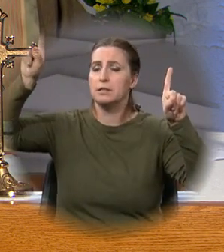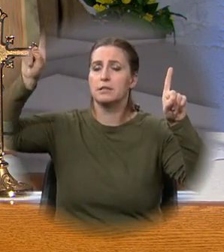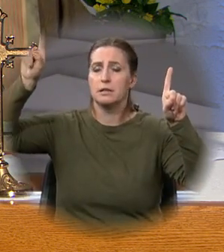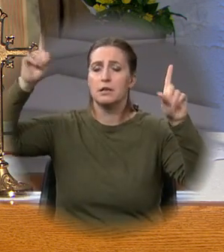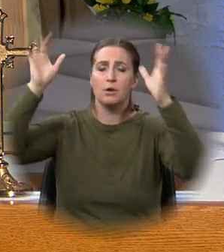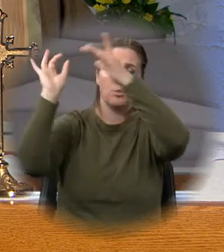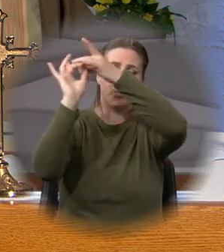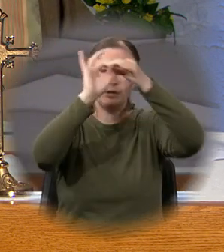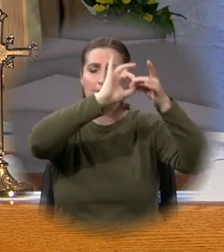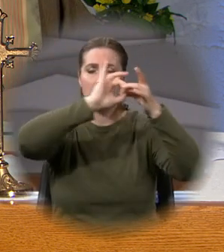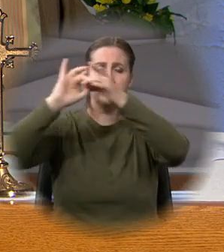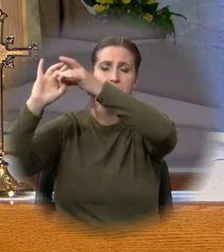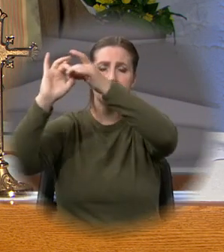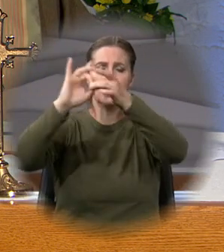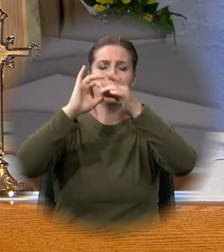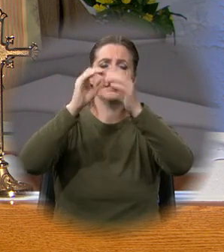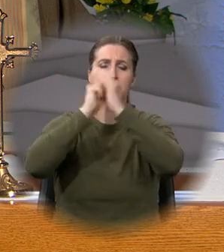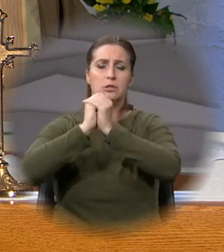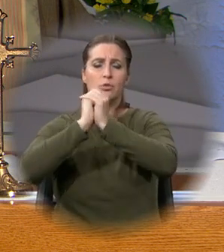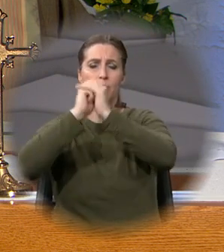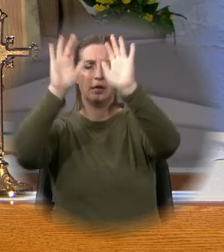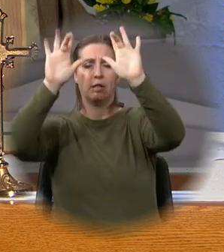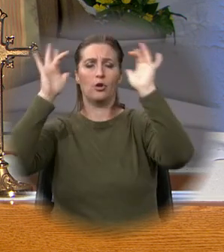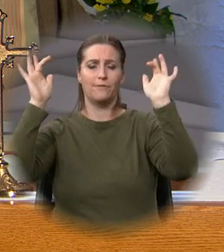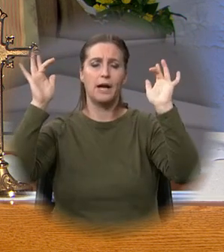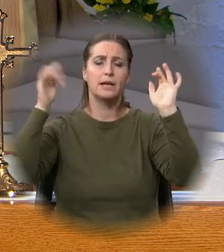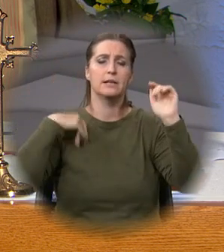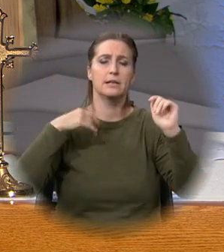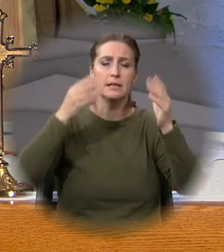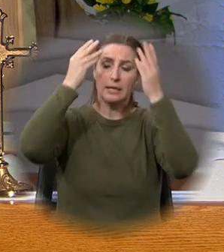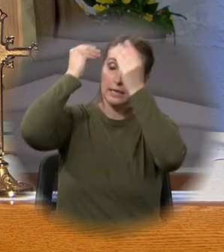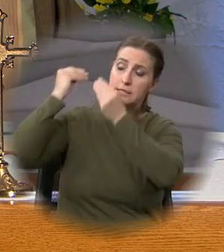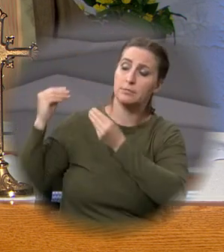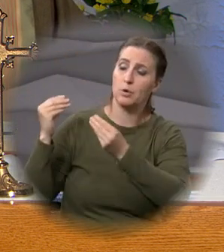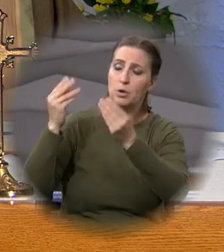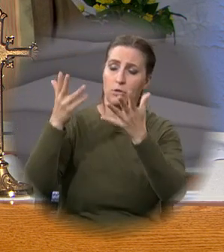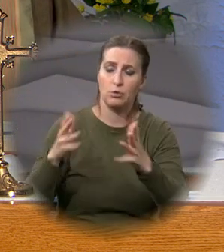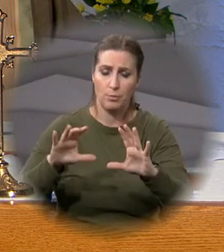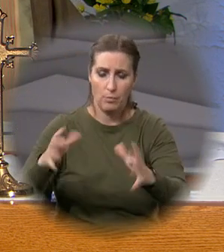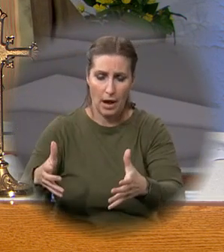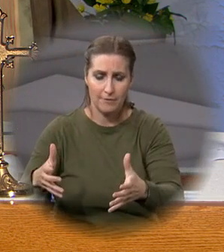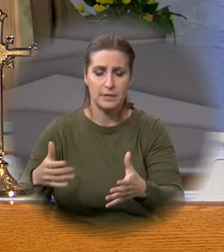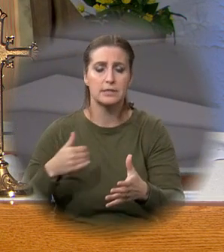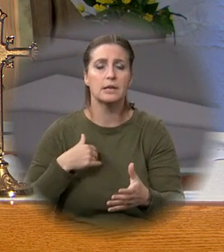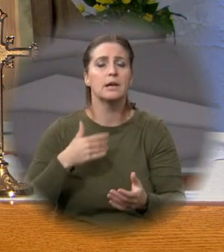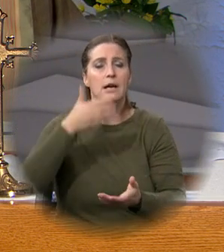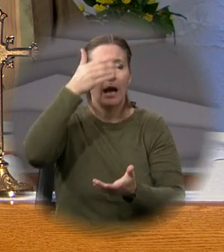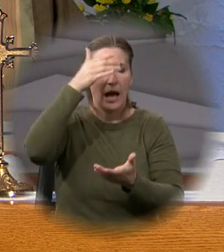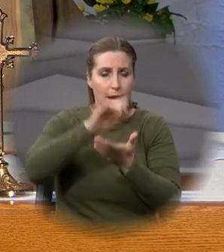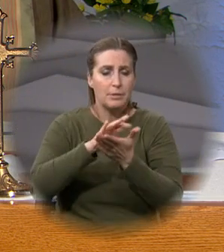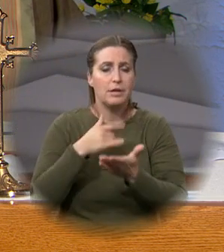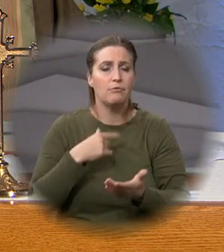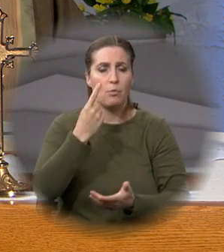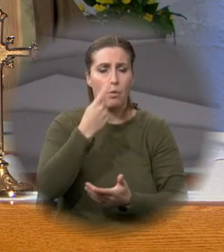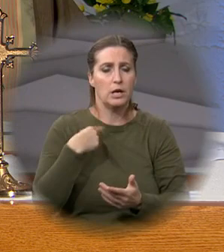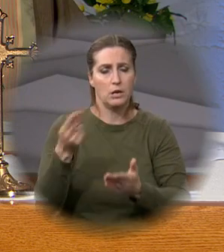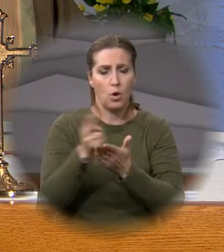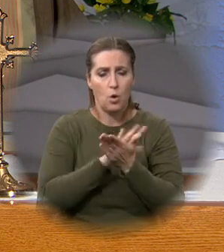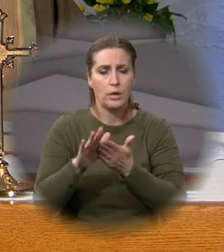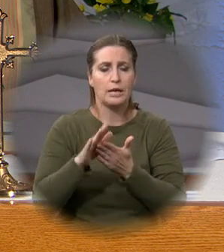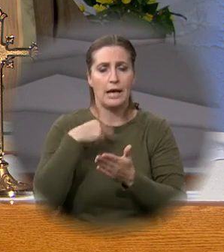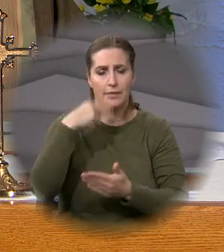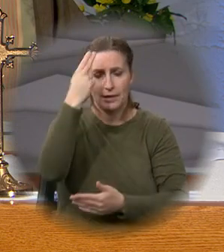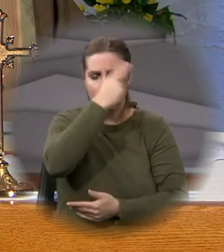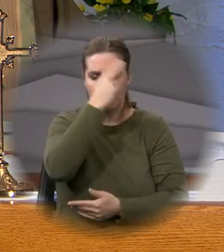and the Son, who with the Father and the Son is adored and glorified, who has spoken through the prophets. I believe in